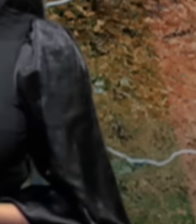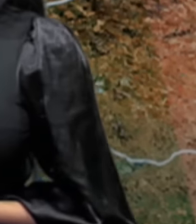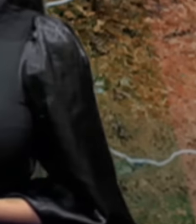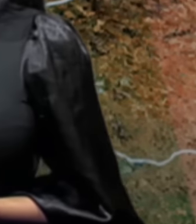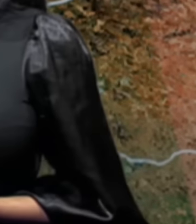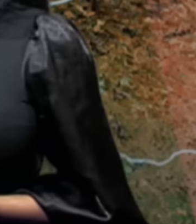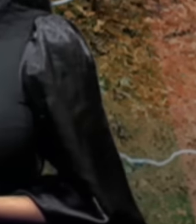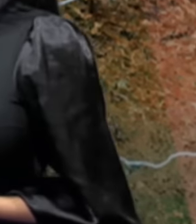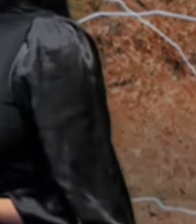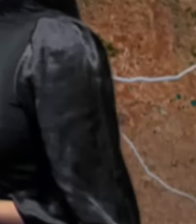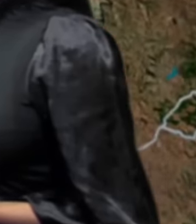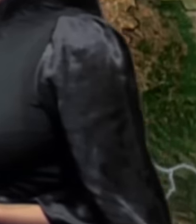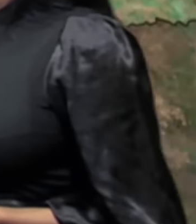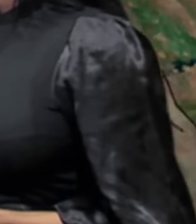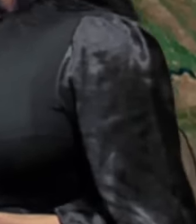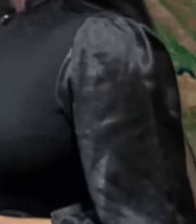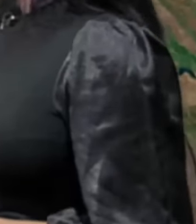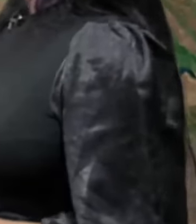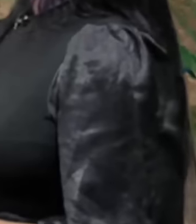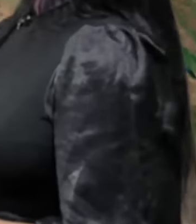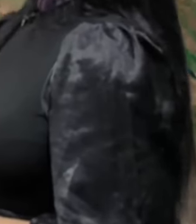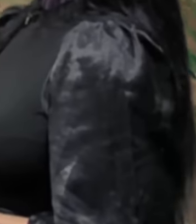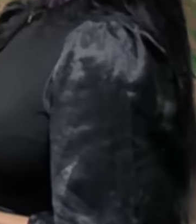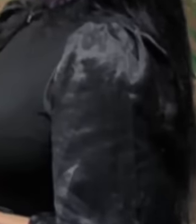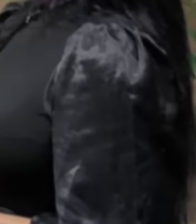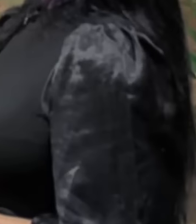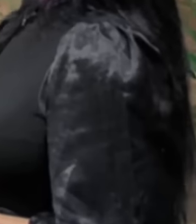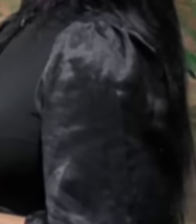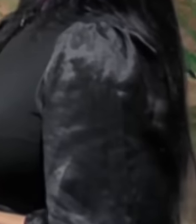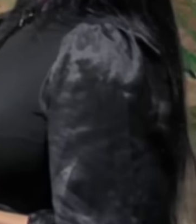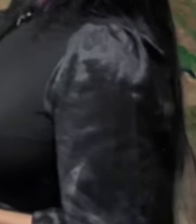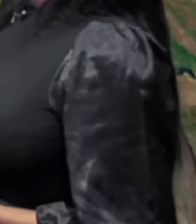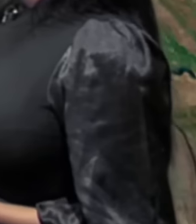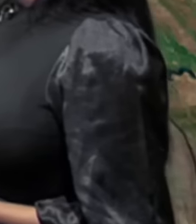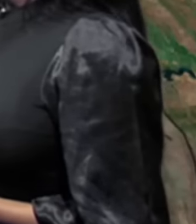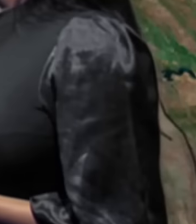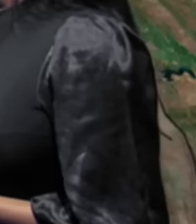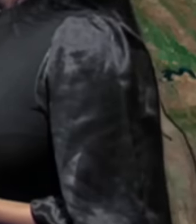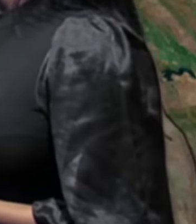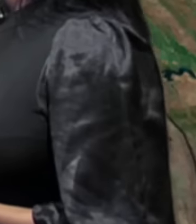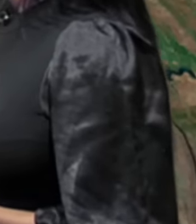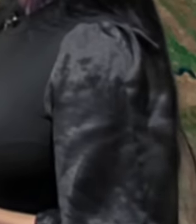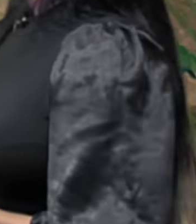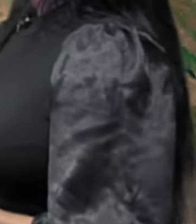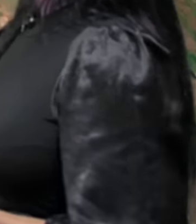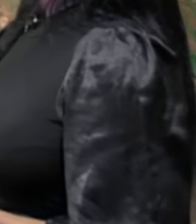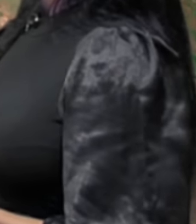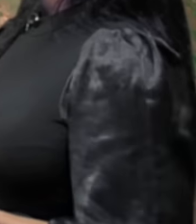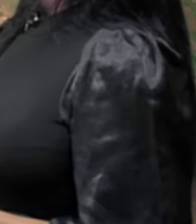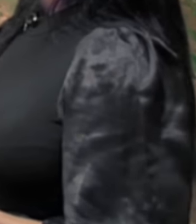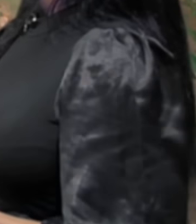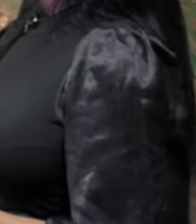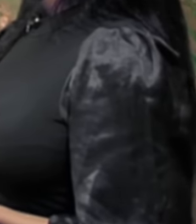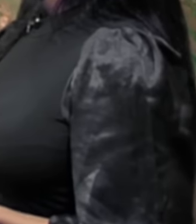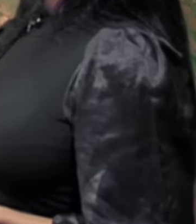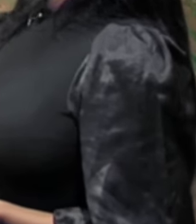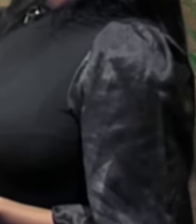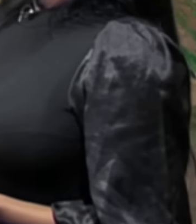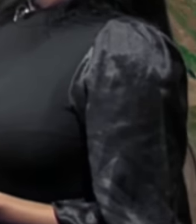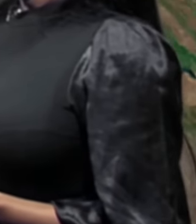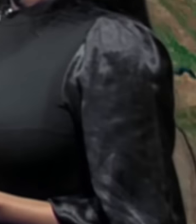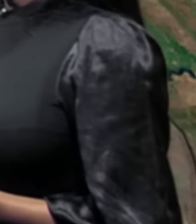17 go ya go di le 28 Limpopo mo porofenseng go tla nna le pula Polokwane ka digata di le 20 go ya go di le